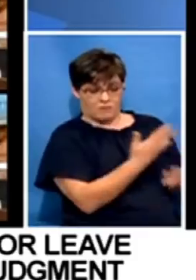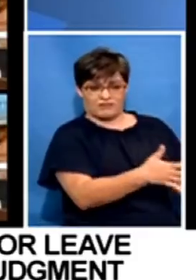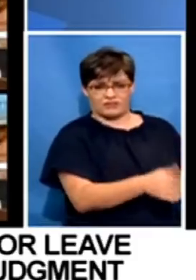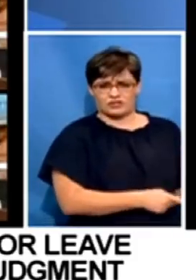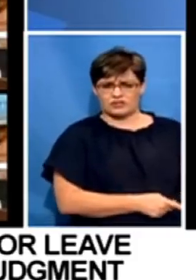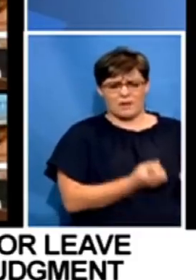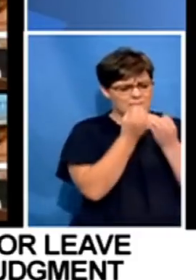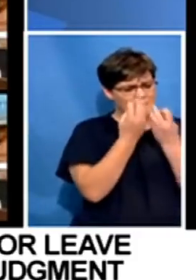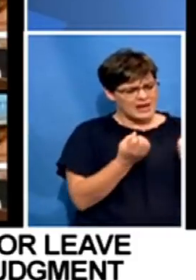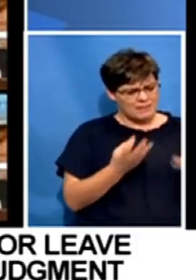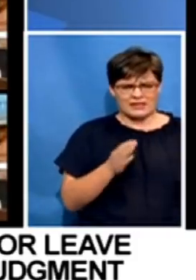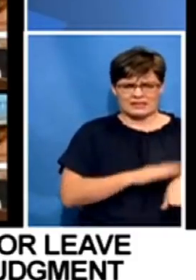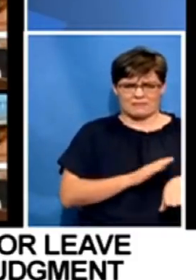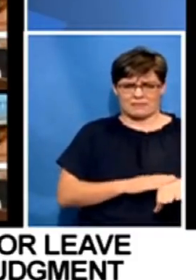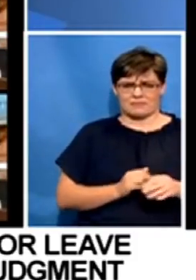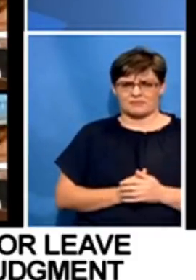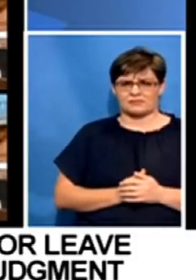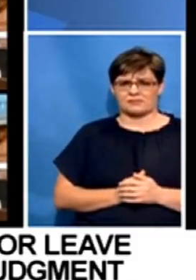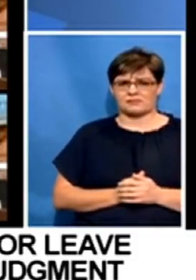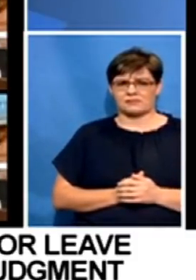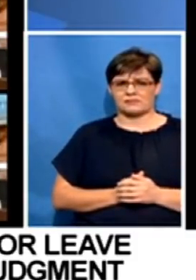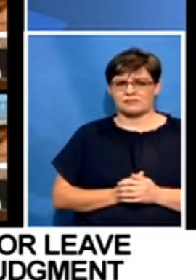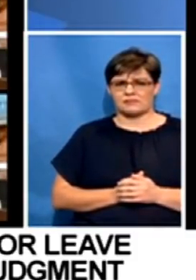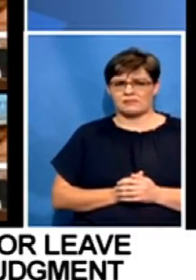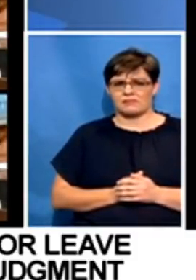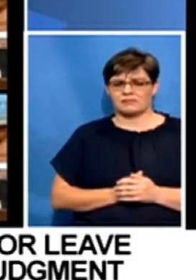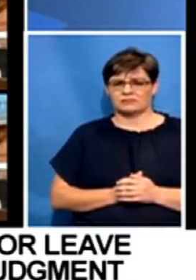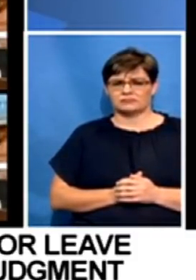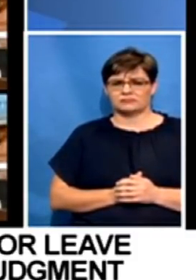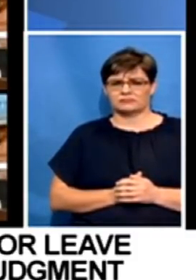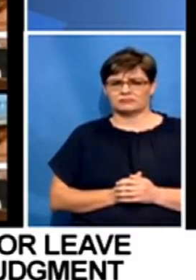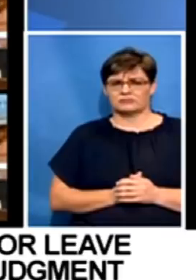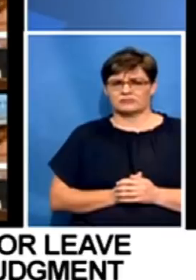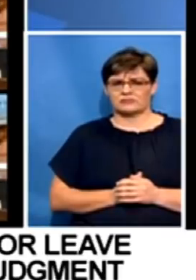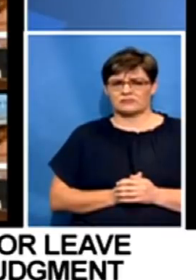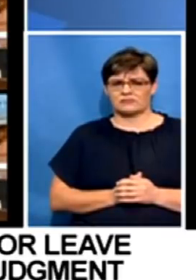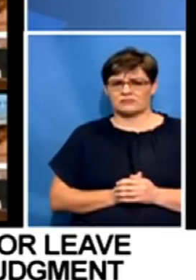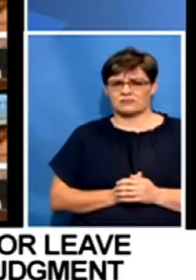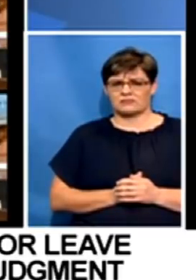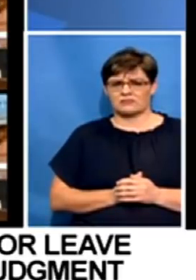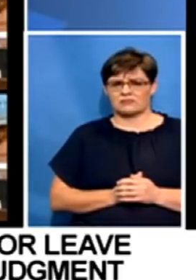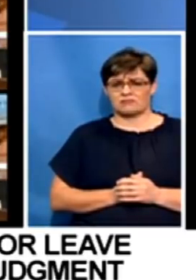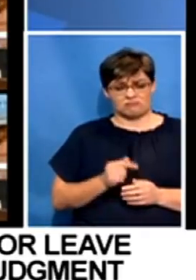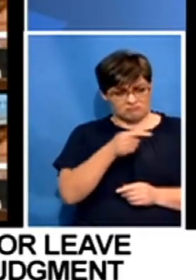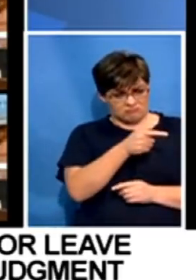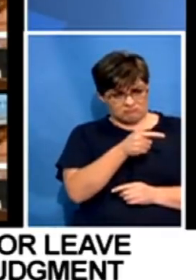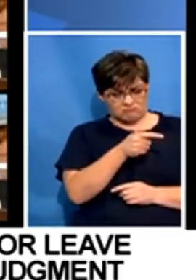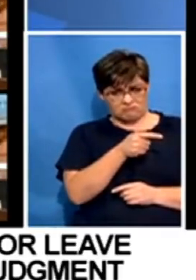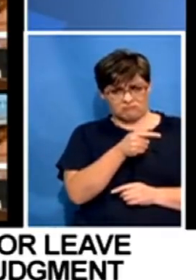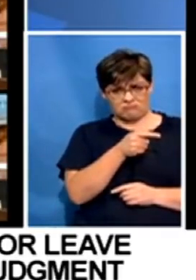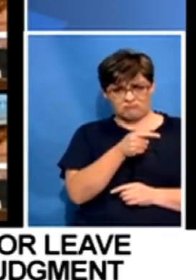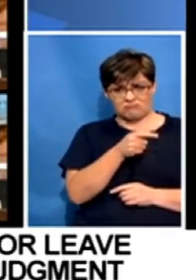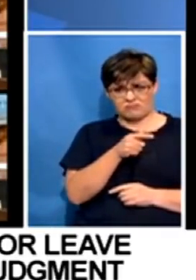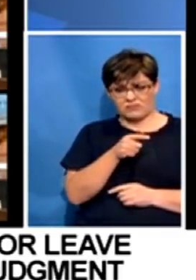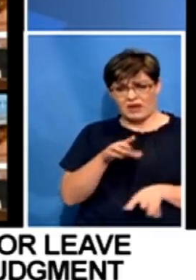Mr. Yes, you accept that what the public